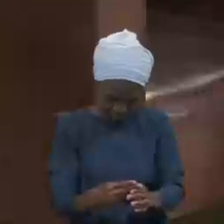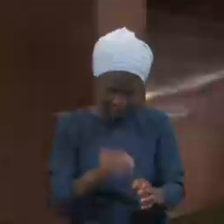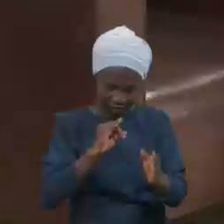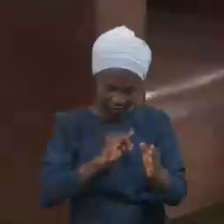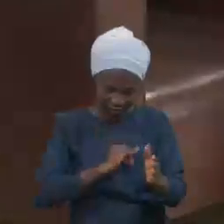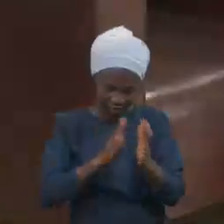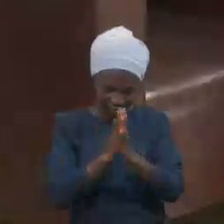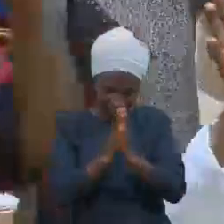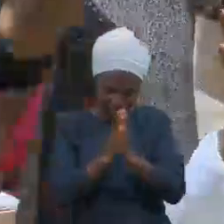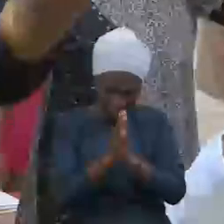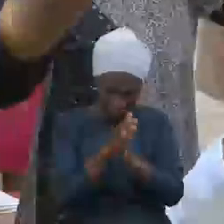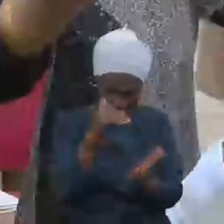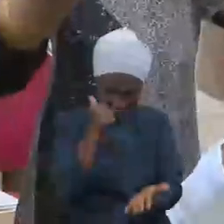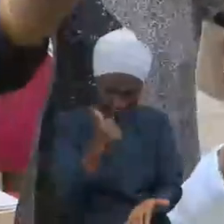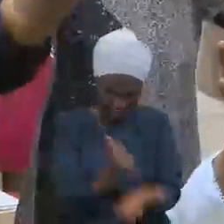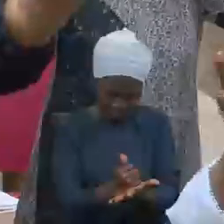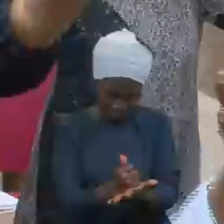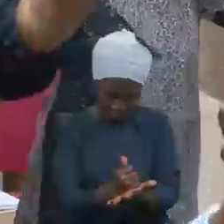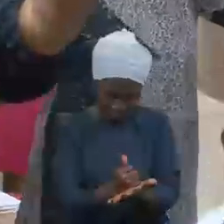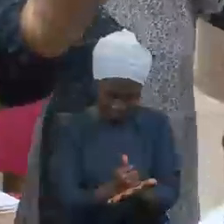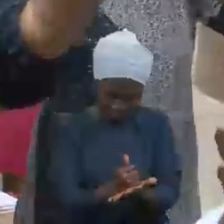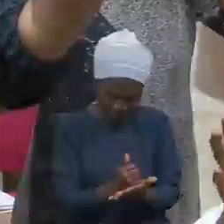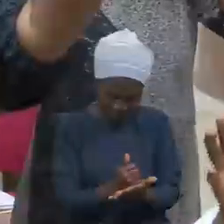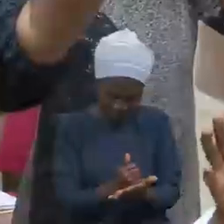I pray.